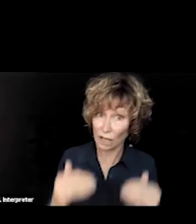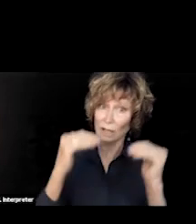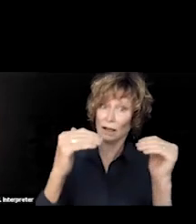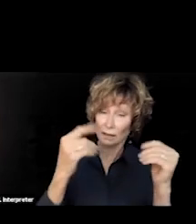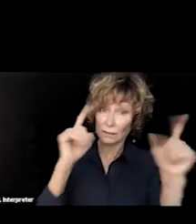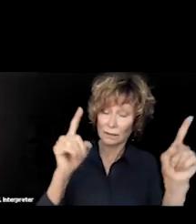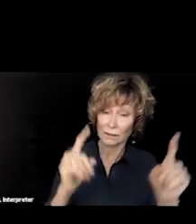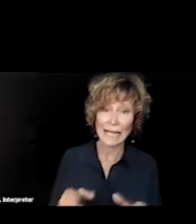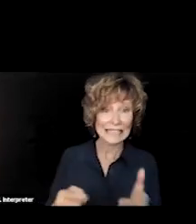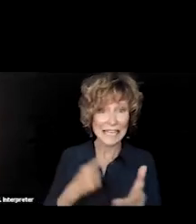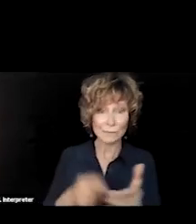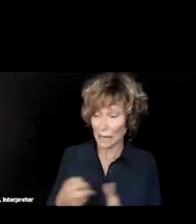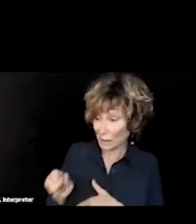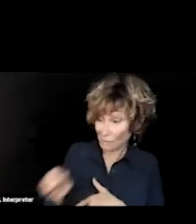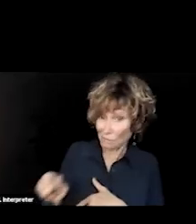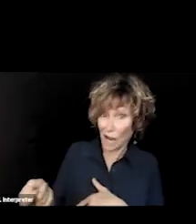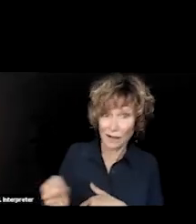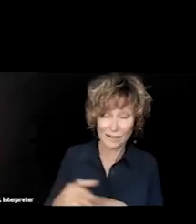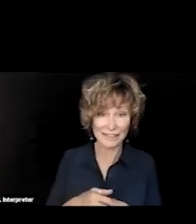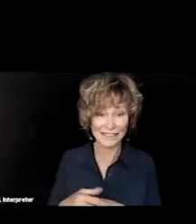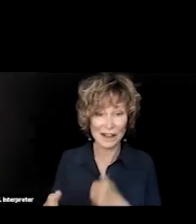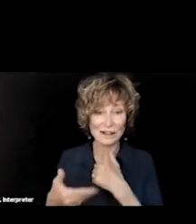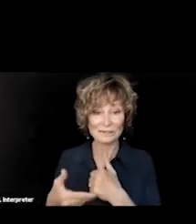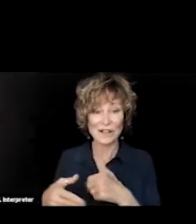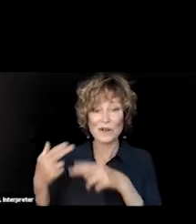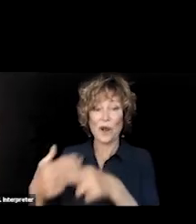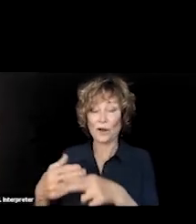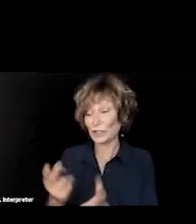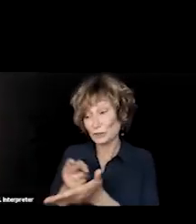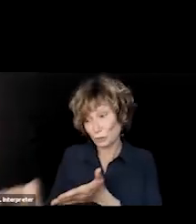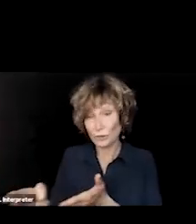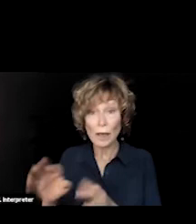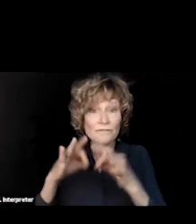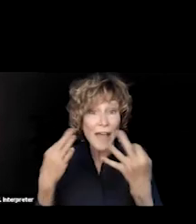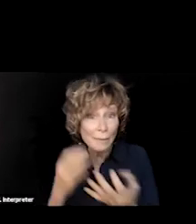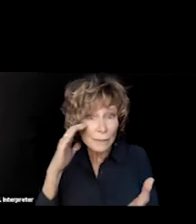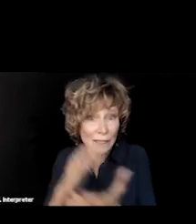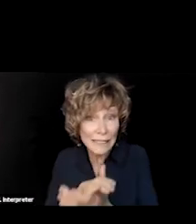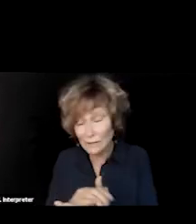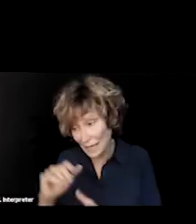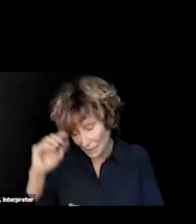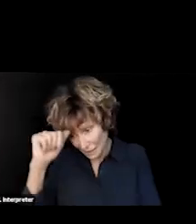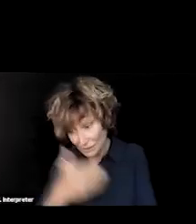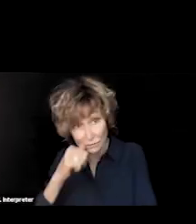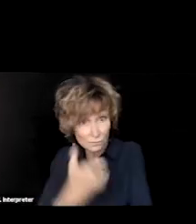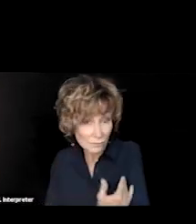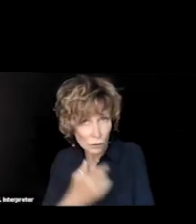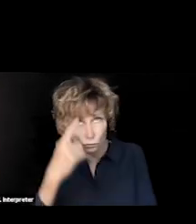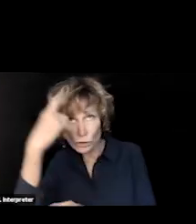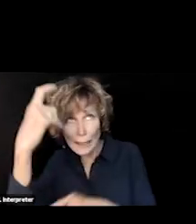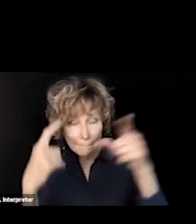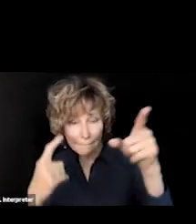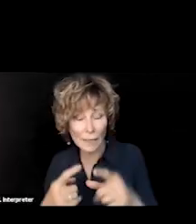sometimes poking you with a sharp stick called truth. It could be families who believe in the dream. Wherever it starts, we need